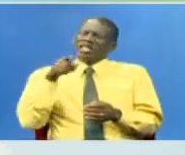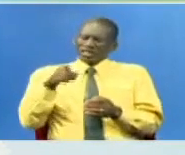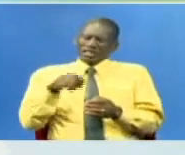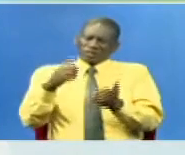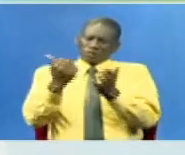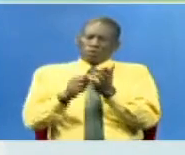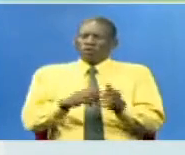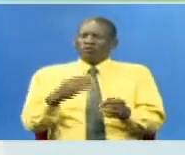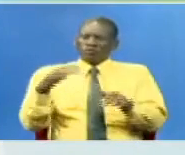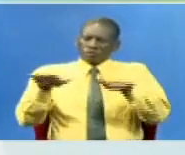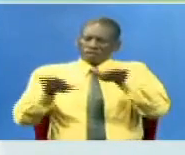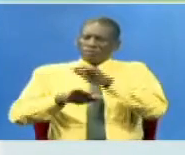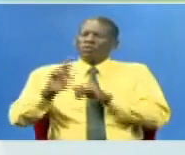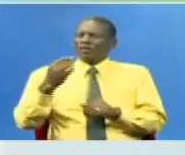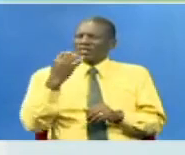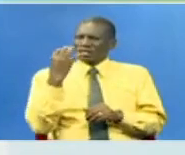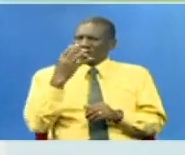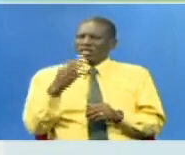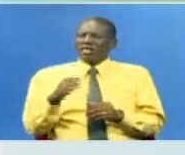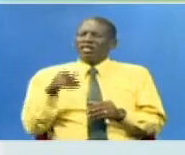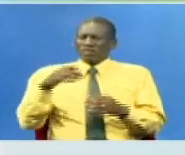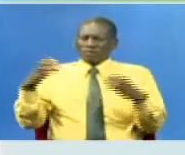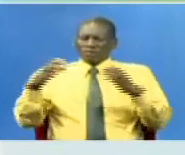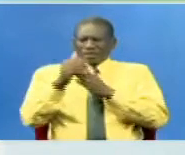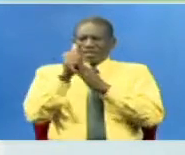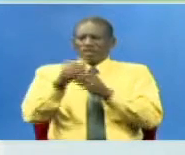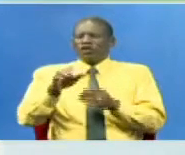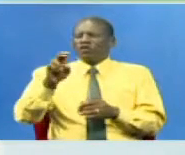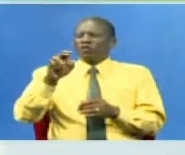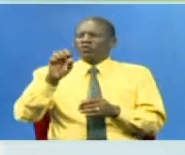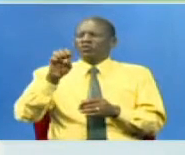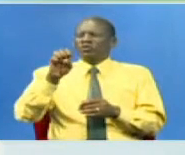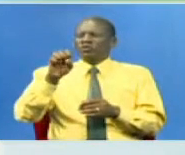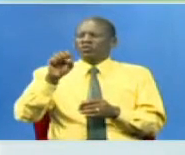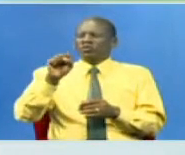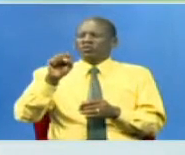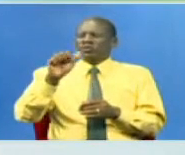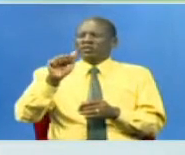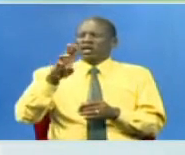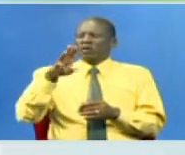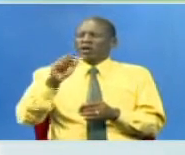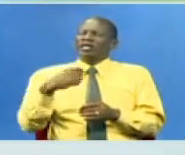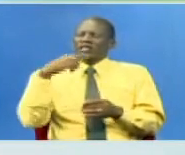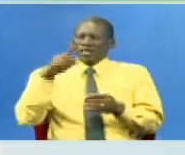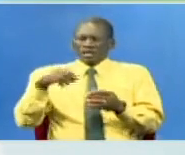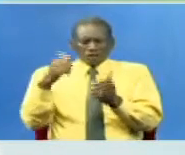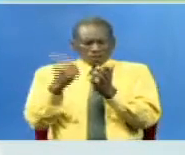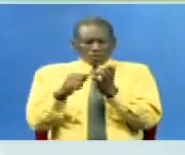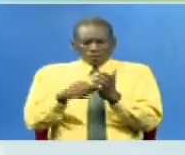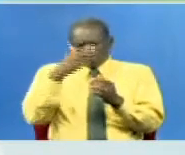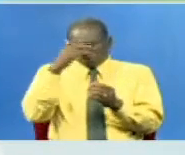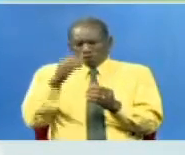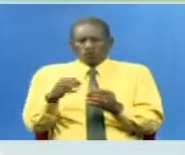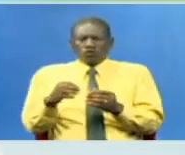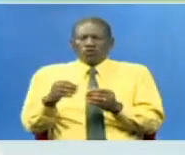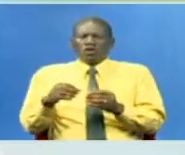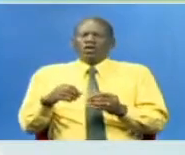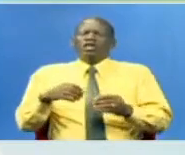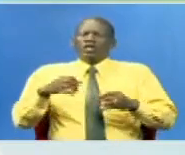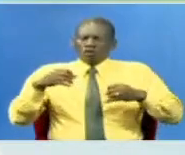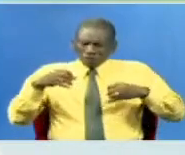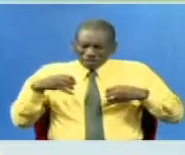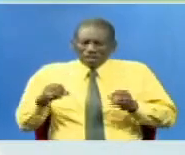Gachagua. The Usawa Kwa Wote party leader says his troubles are linked to the battle for the Mount Kenya kingship, a race he